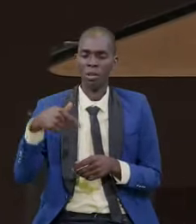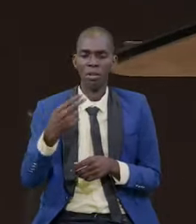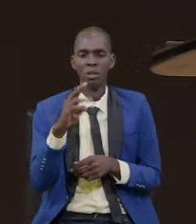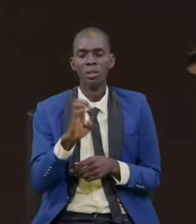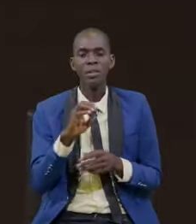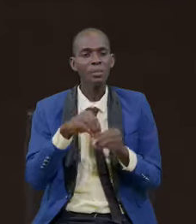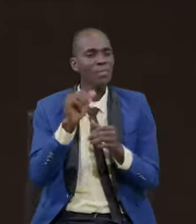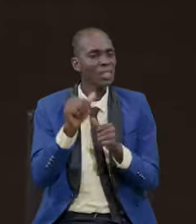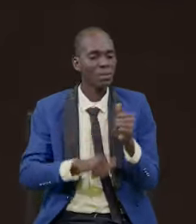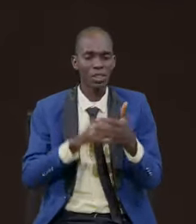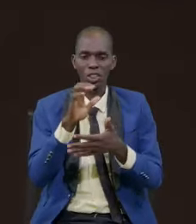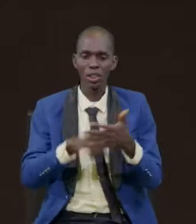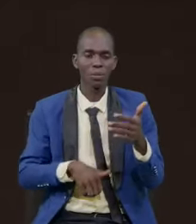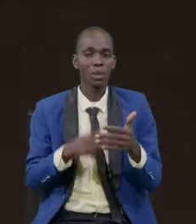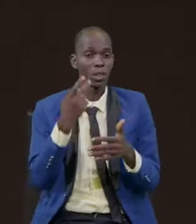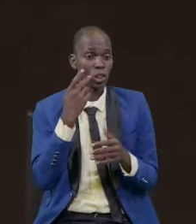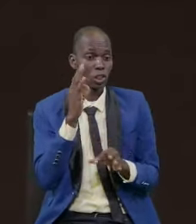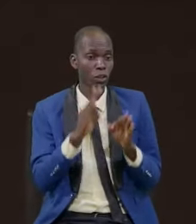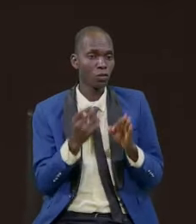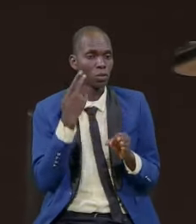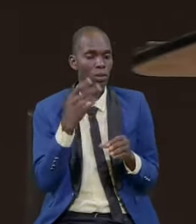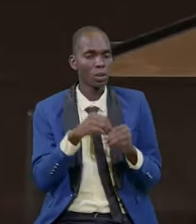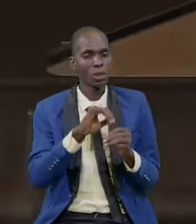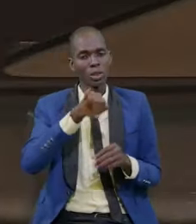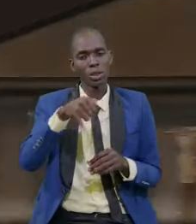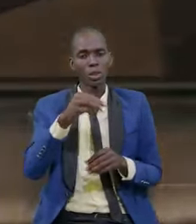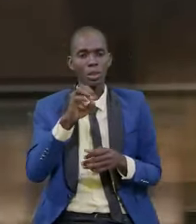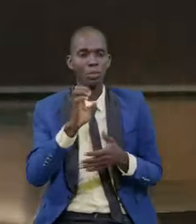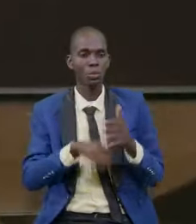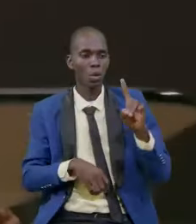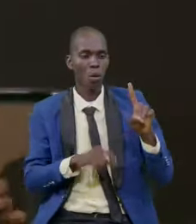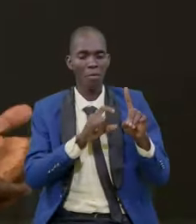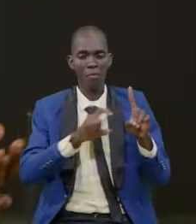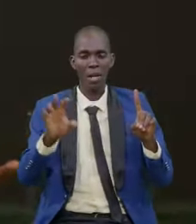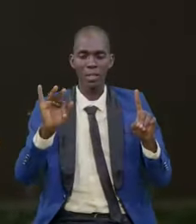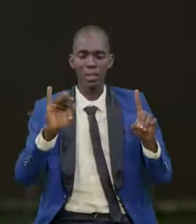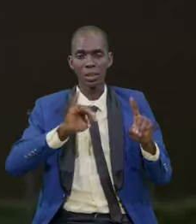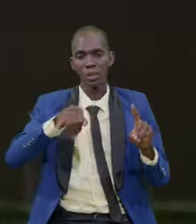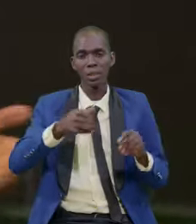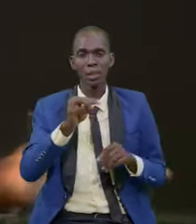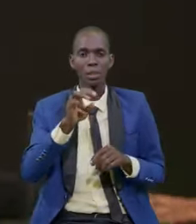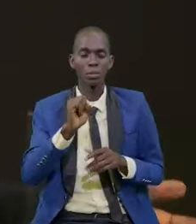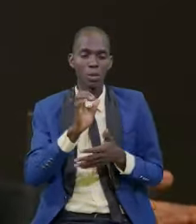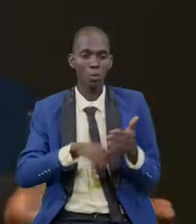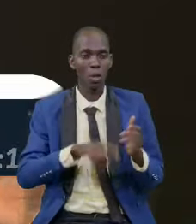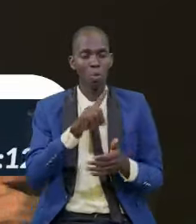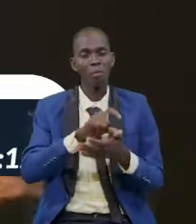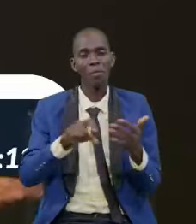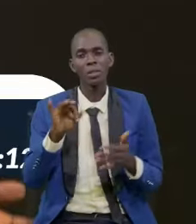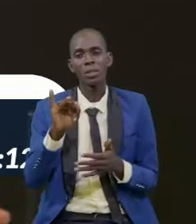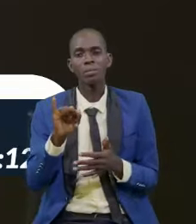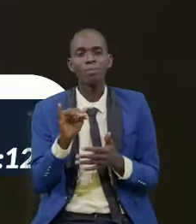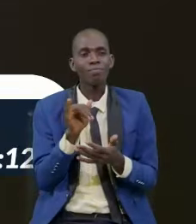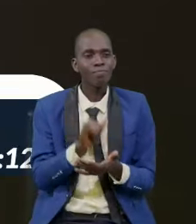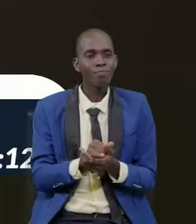every chapter of James. Look at chapter 1, we're reading from verse 19. In chapter 1, verse 19, wherefore,